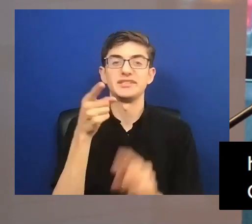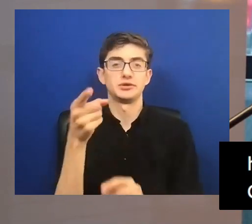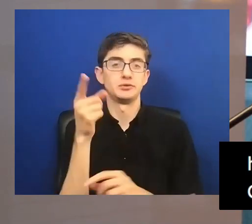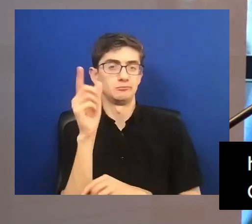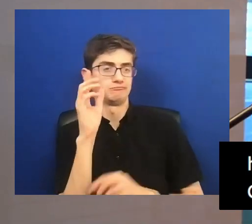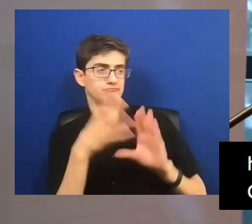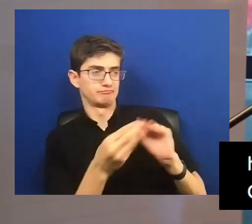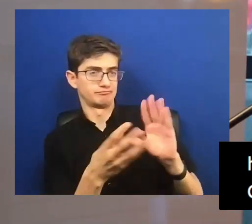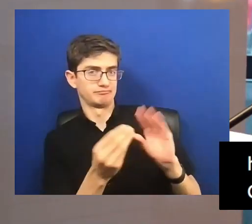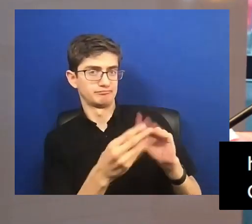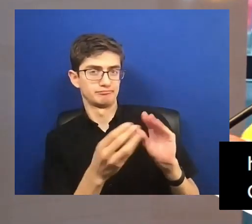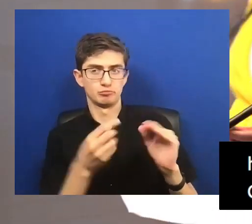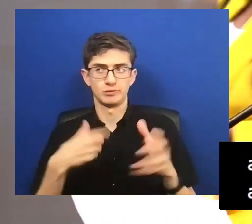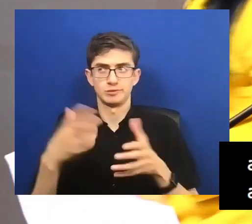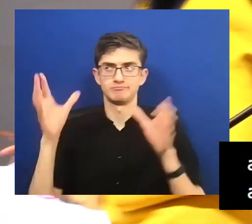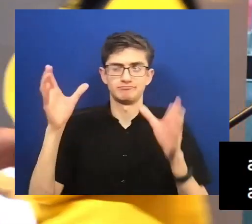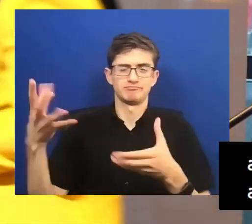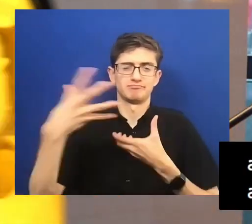you so much.